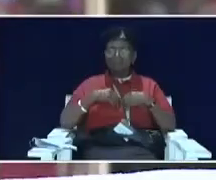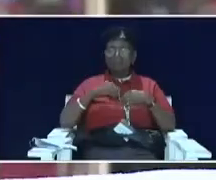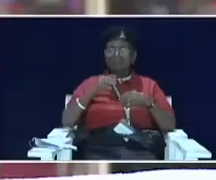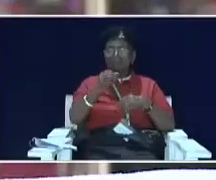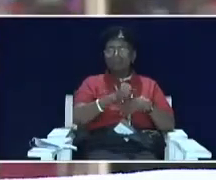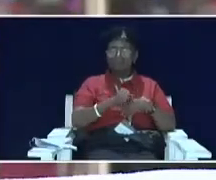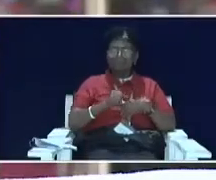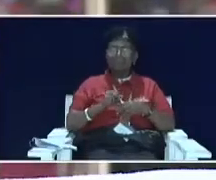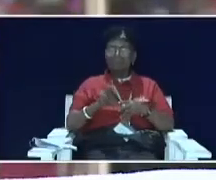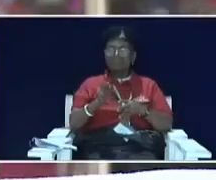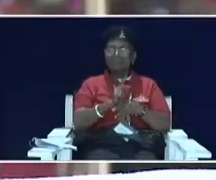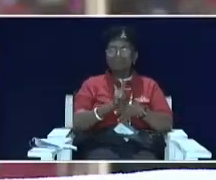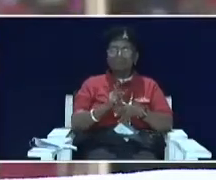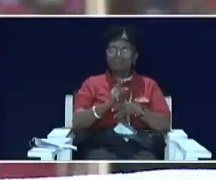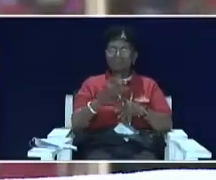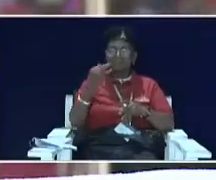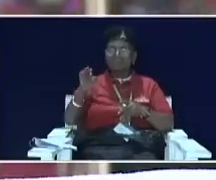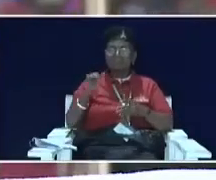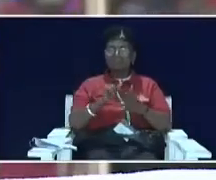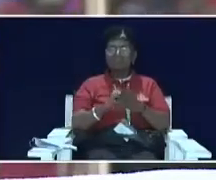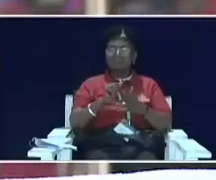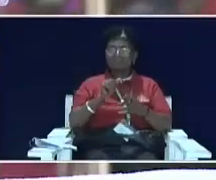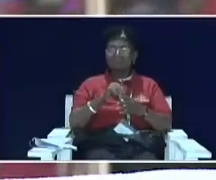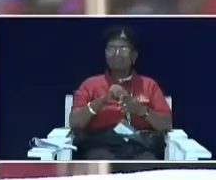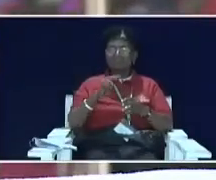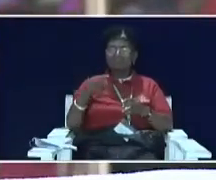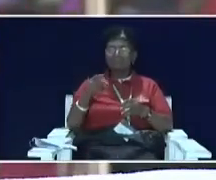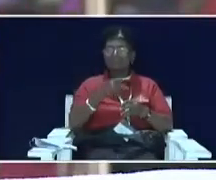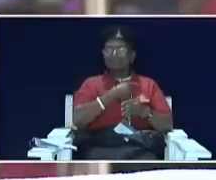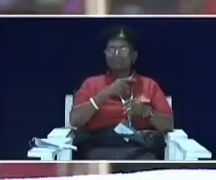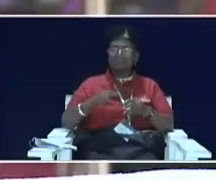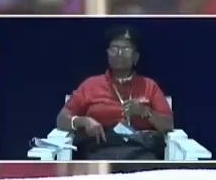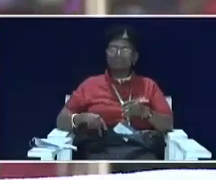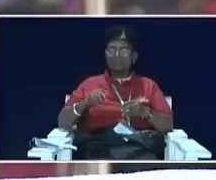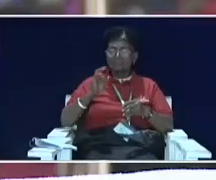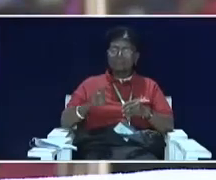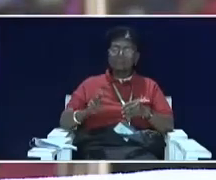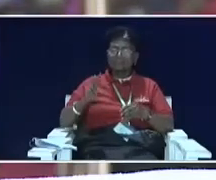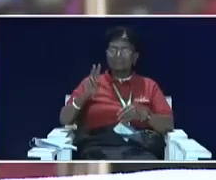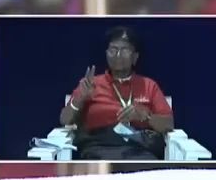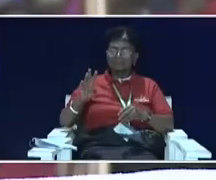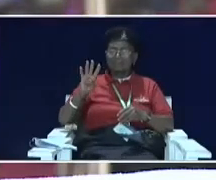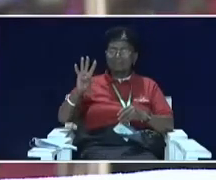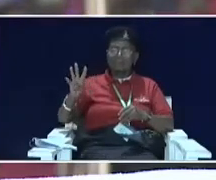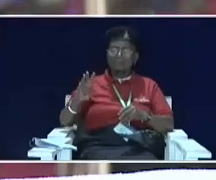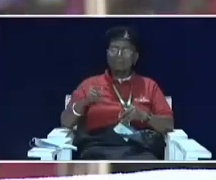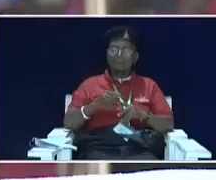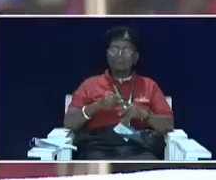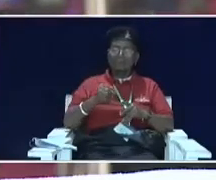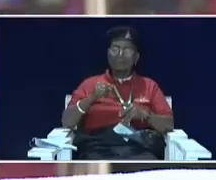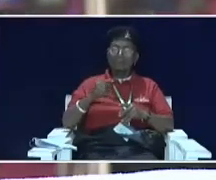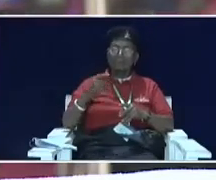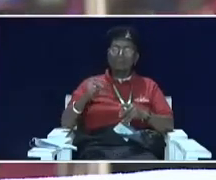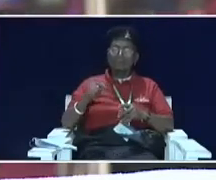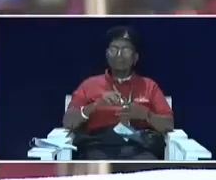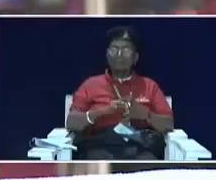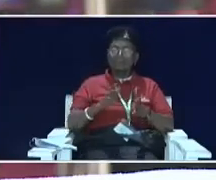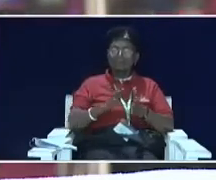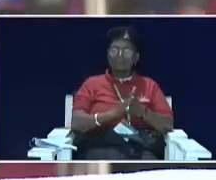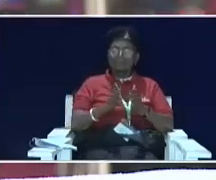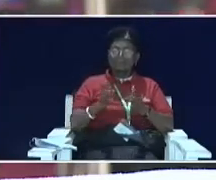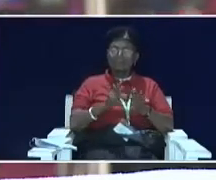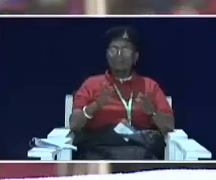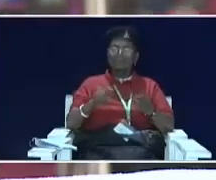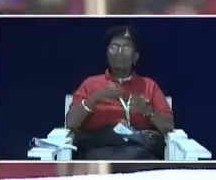In 2 Kings chapter 4, from verse 1 to 7, the Bible tells us the story of a